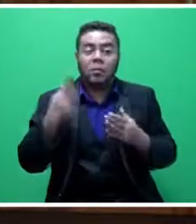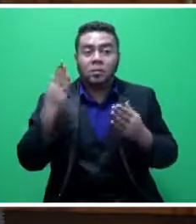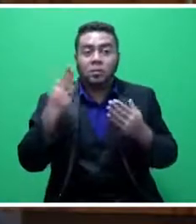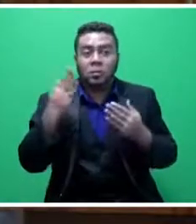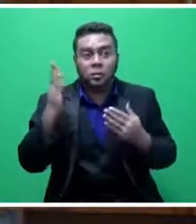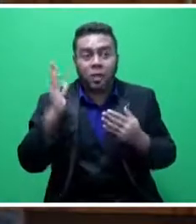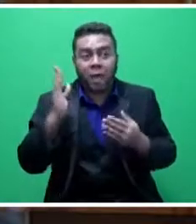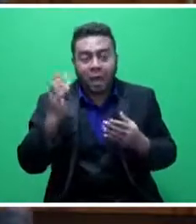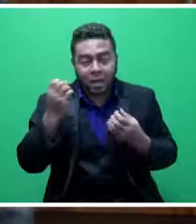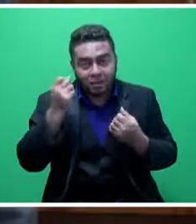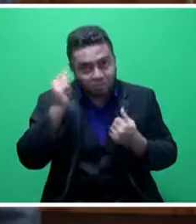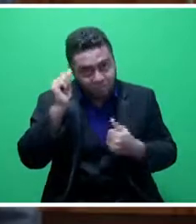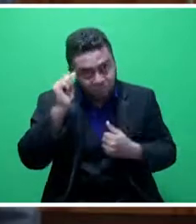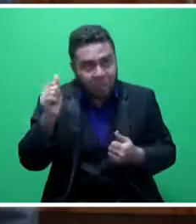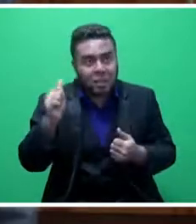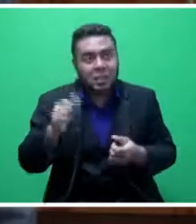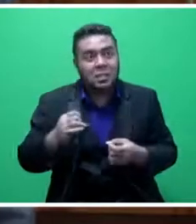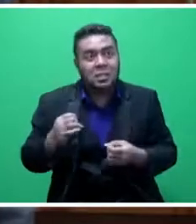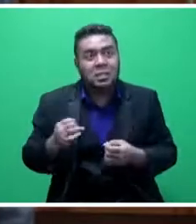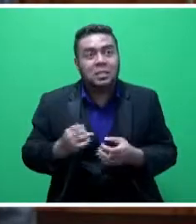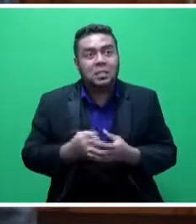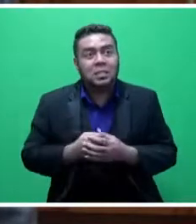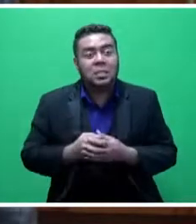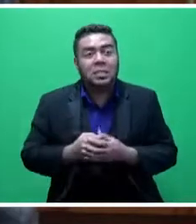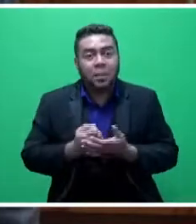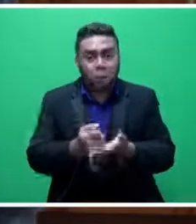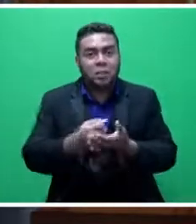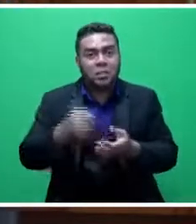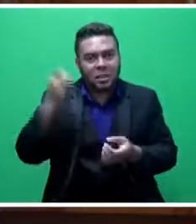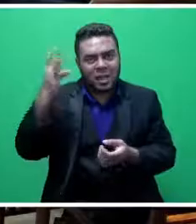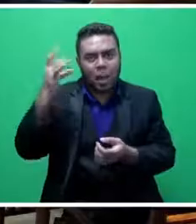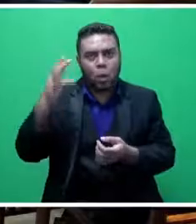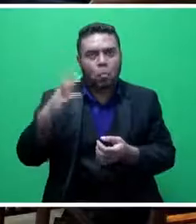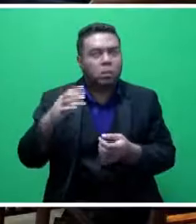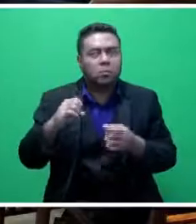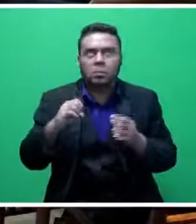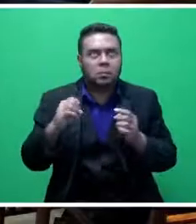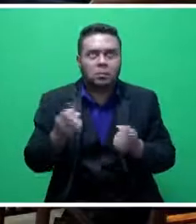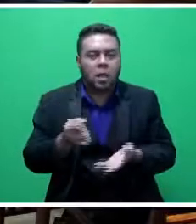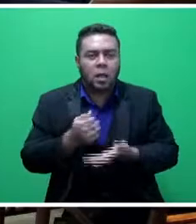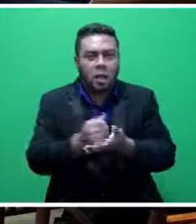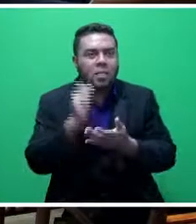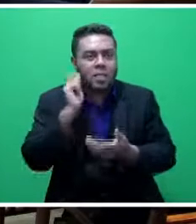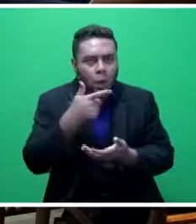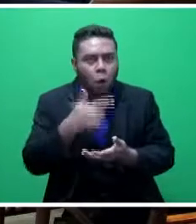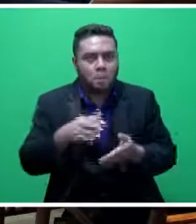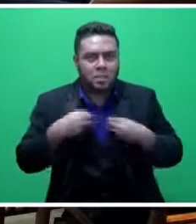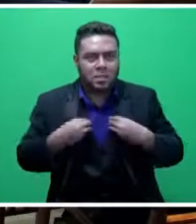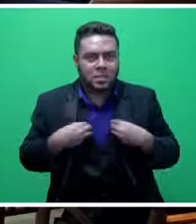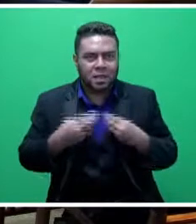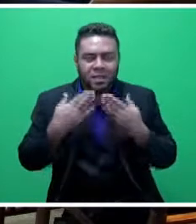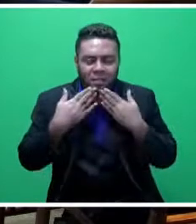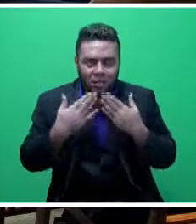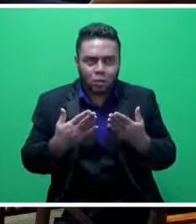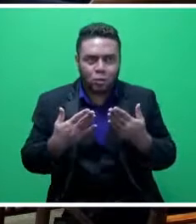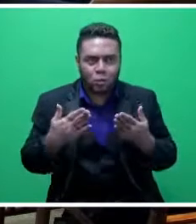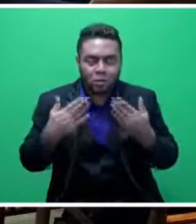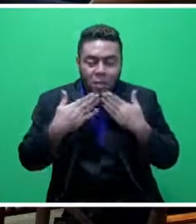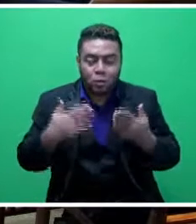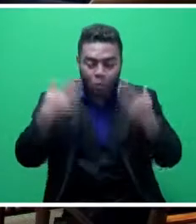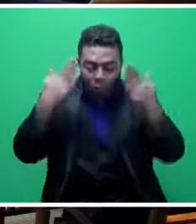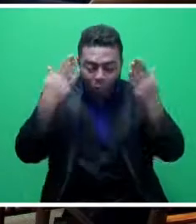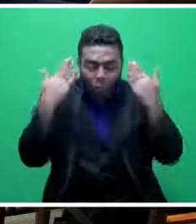sir, acknowledge the support and the endorsement by the telecom companies. Thank you. I thank the Honourable Attorney General.